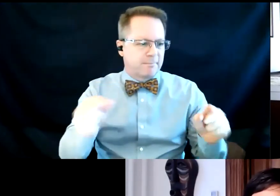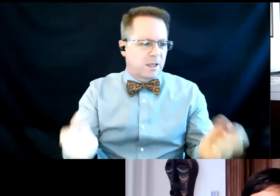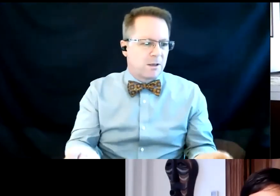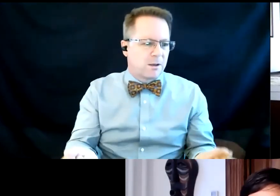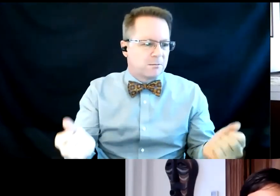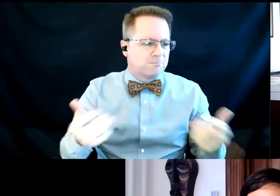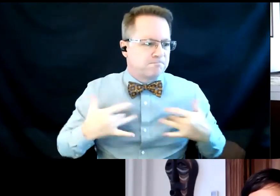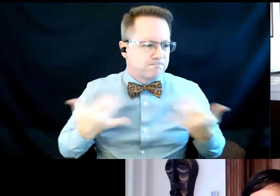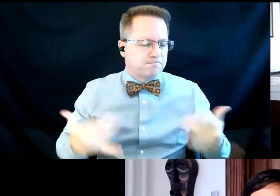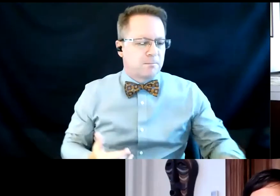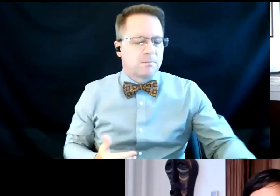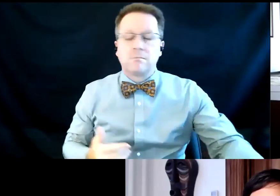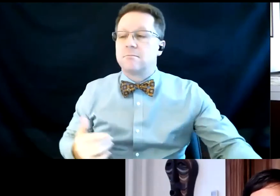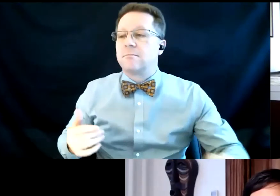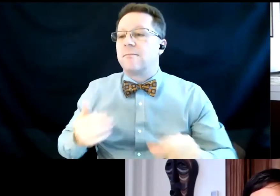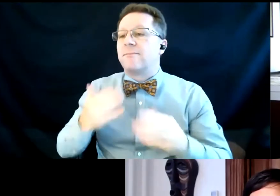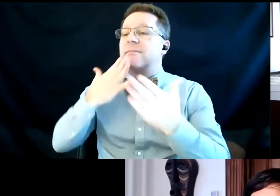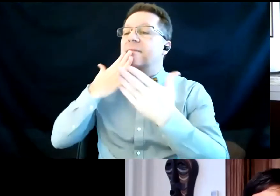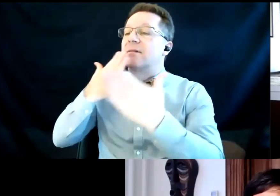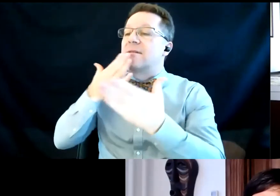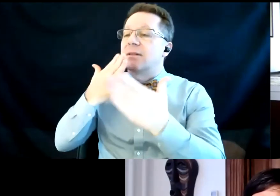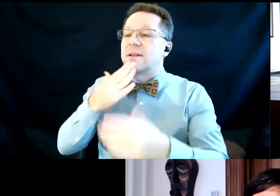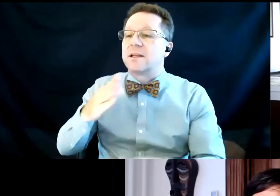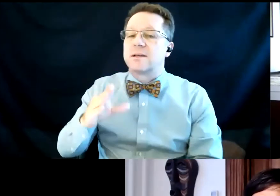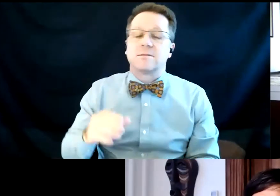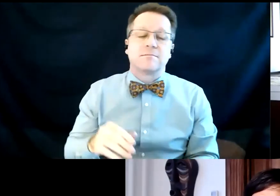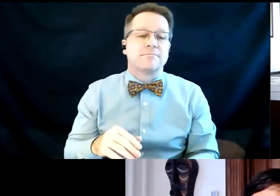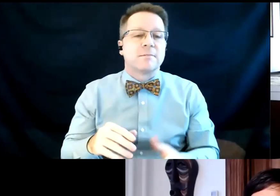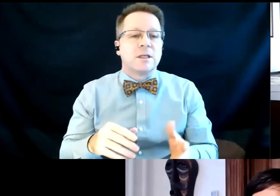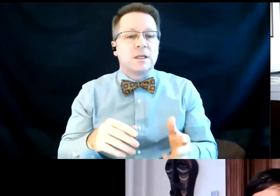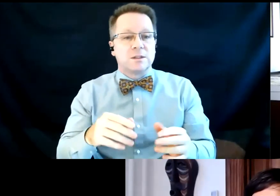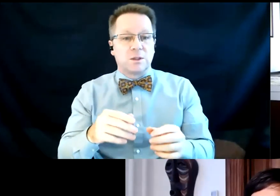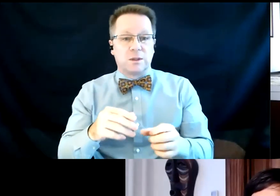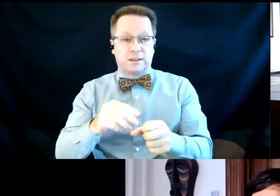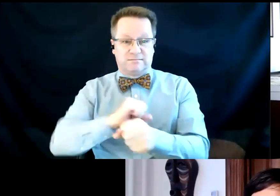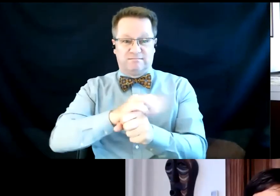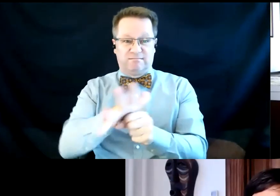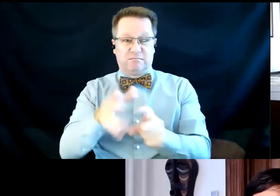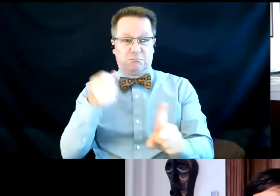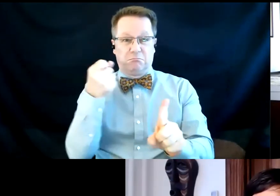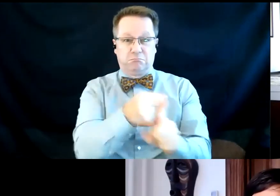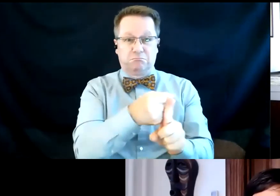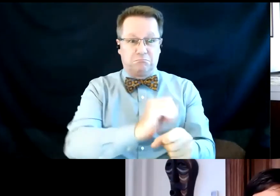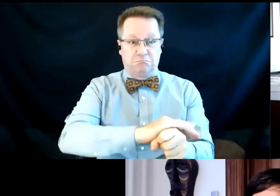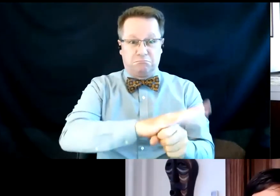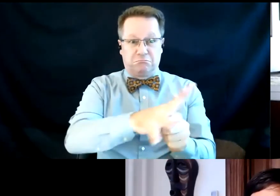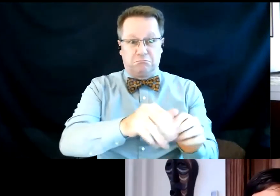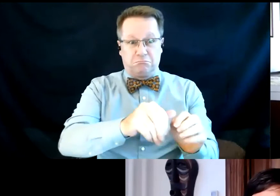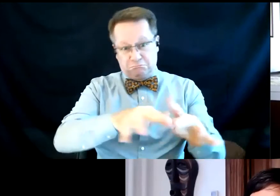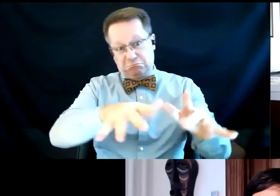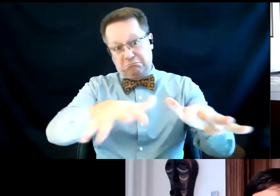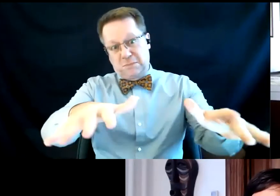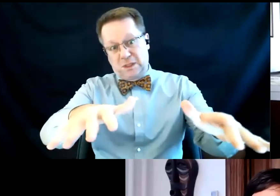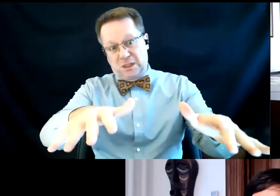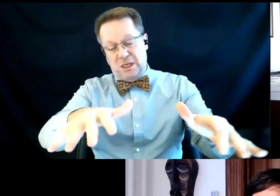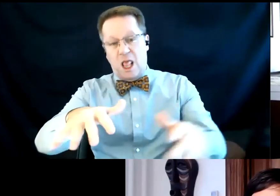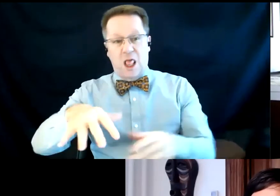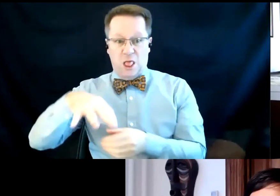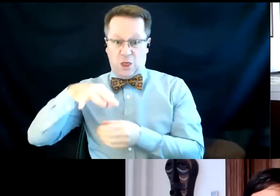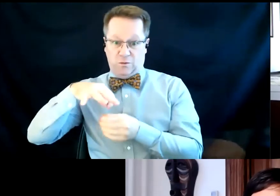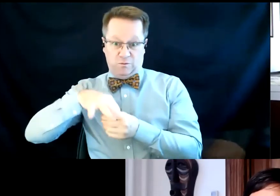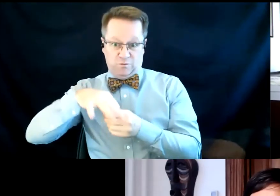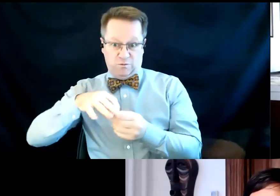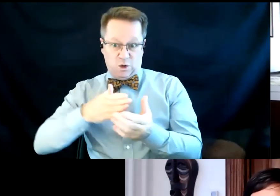and for joining us this afternoon. When the pandemic hit, the Voting Rights Project really sprung into